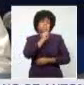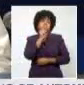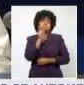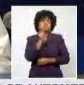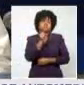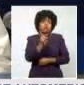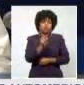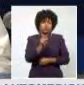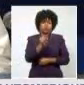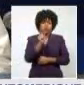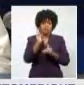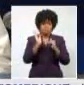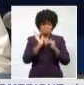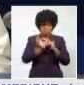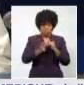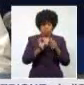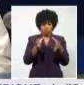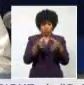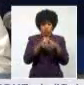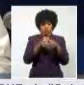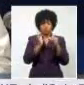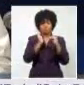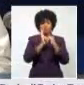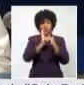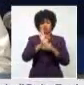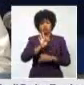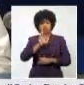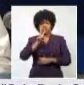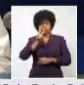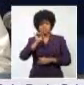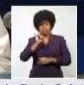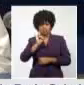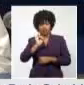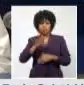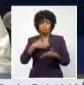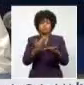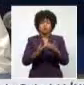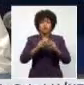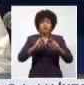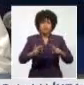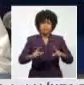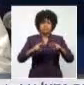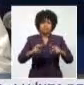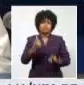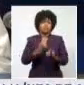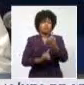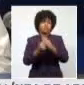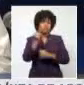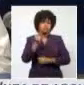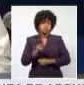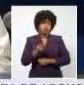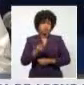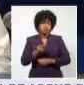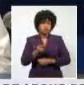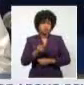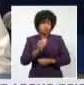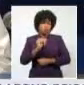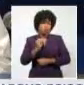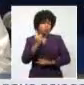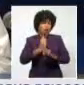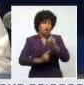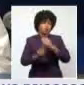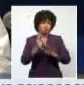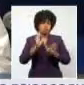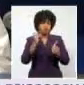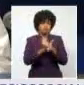1,887 tests include some people, some cases that already confirmed, and as we